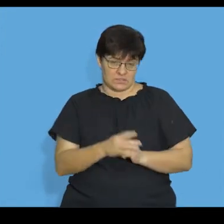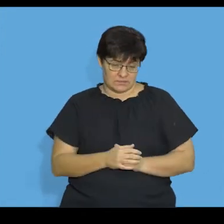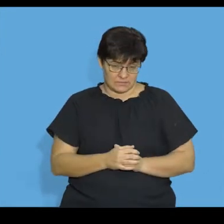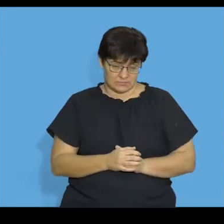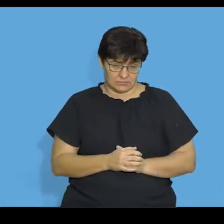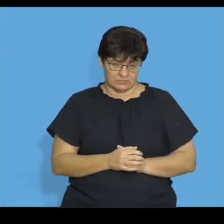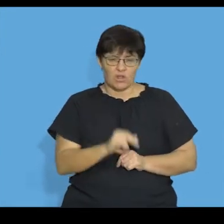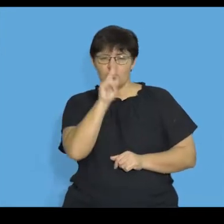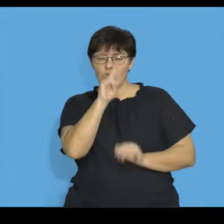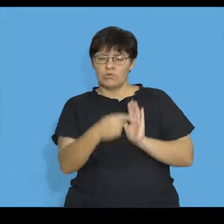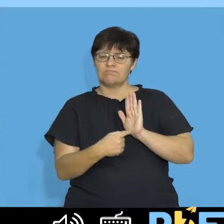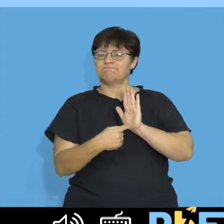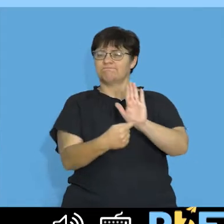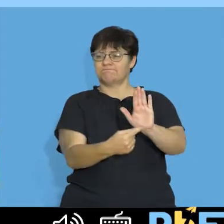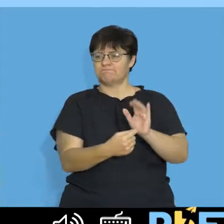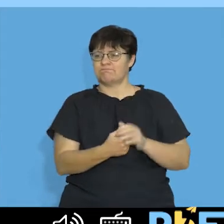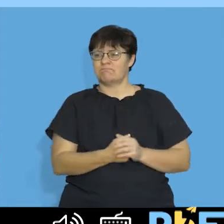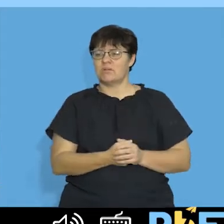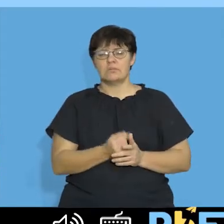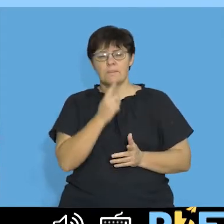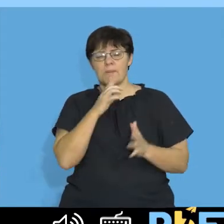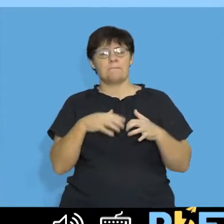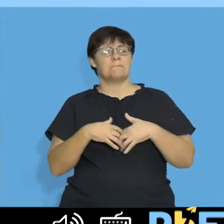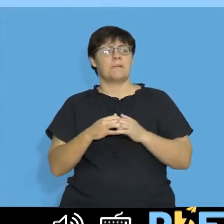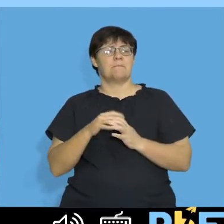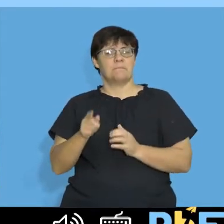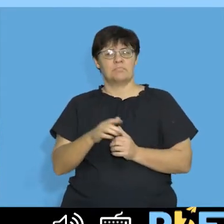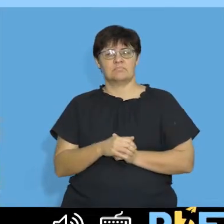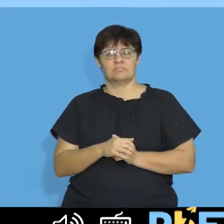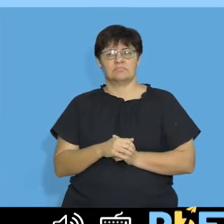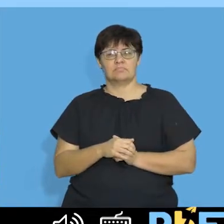at the simulation, and let's see if we can get it up.